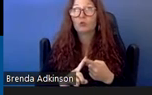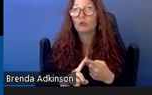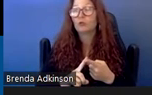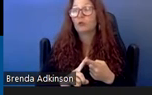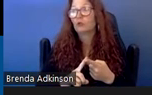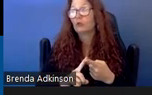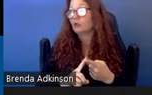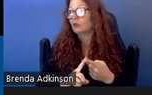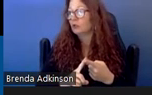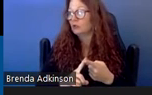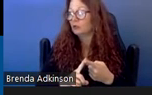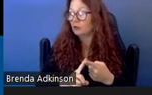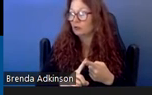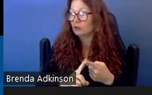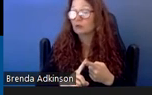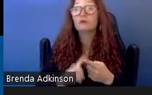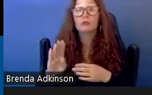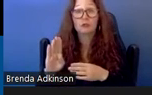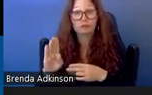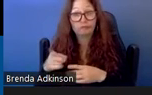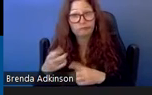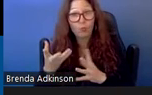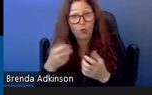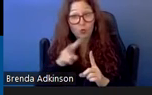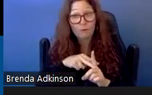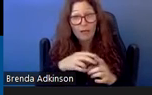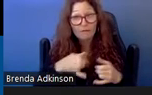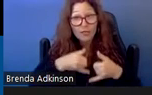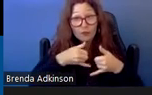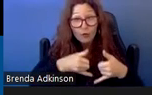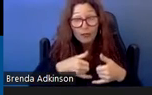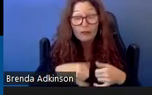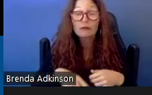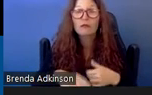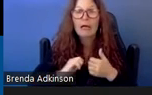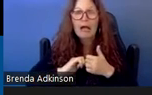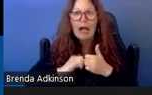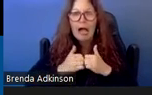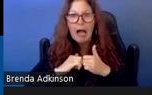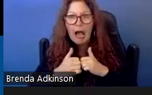for the disaster case management grant. How would you find out if your